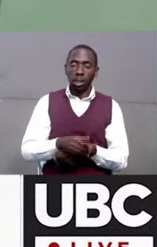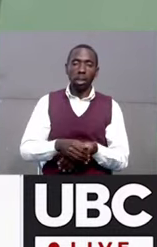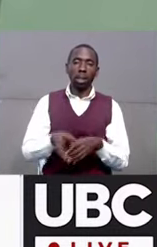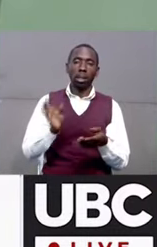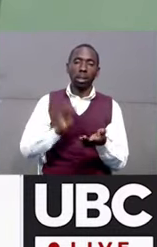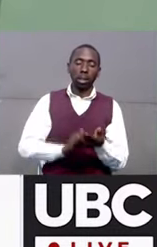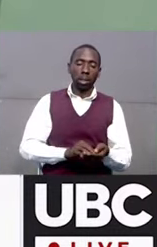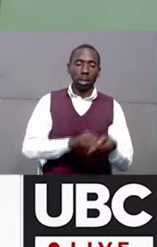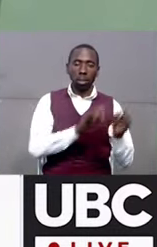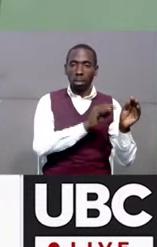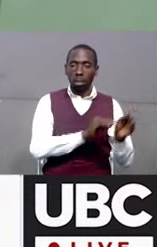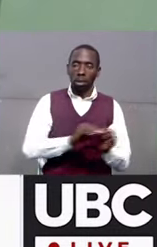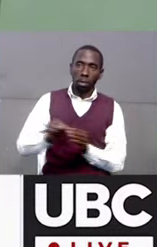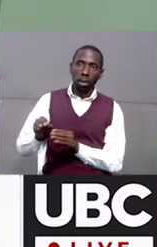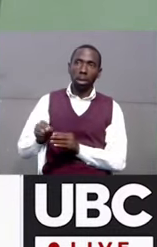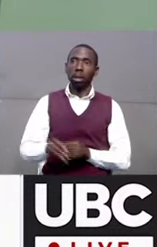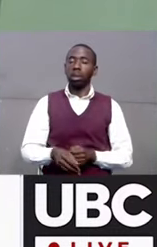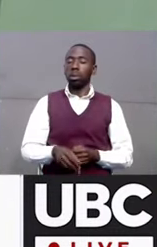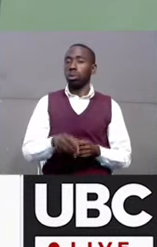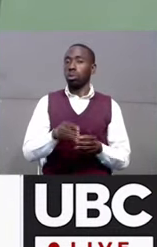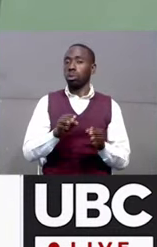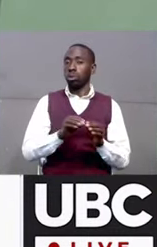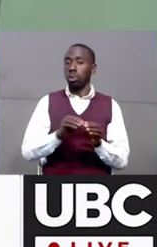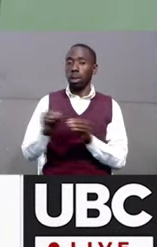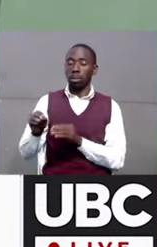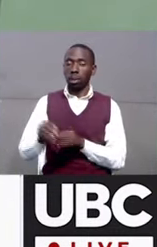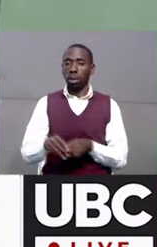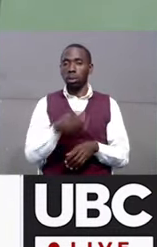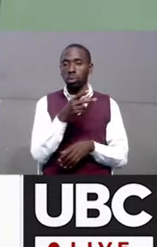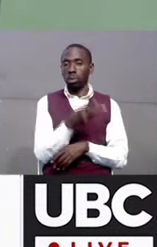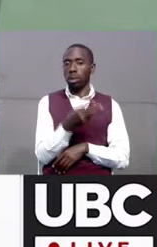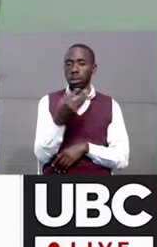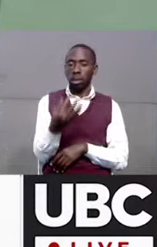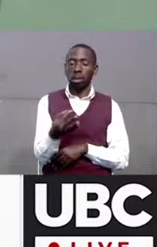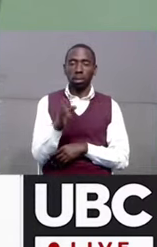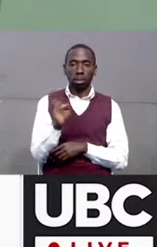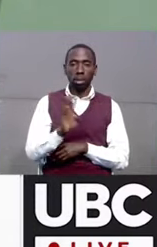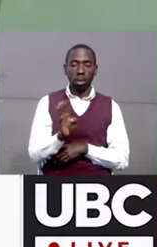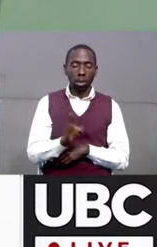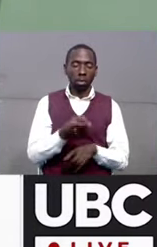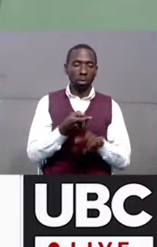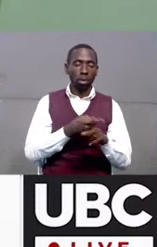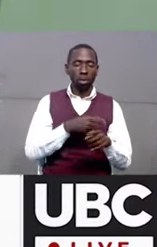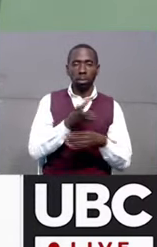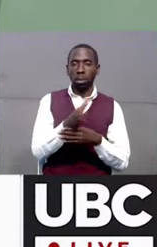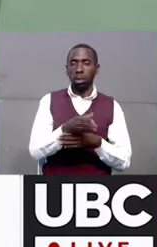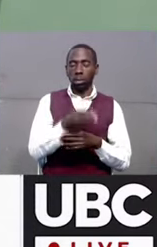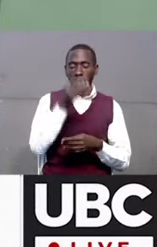moving to transfer 23 billion from Minister of Education